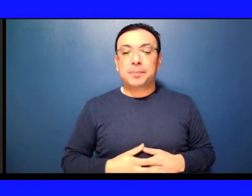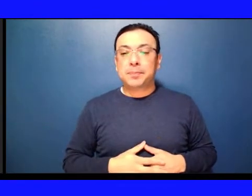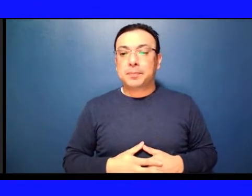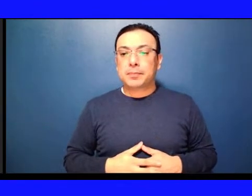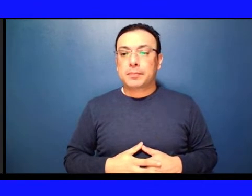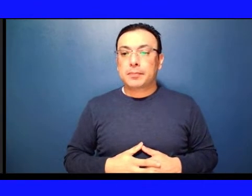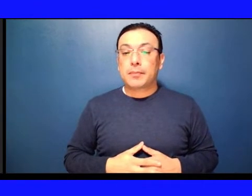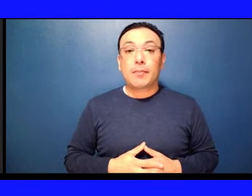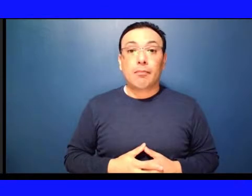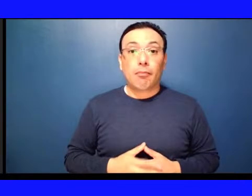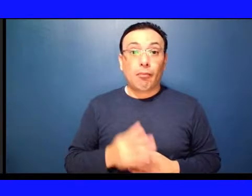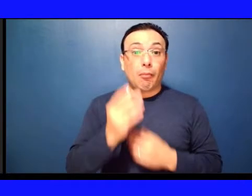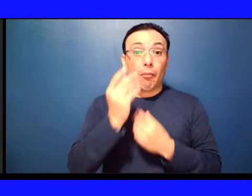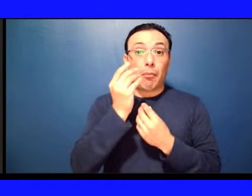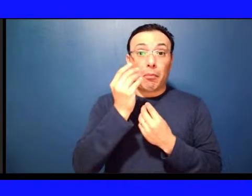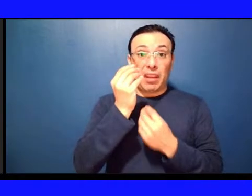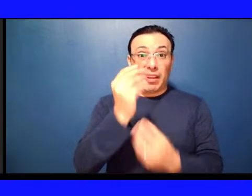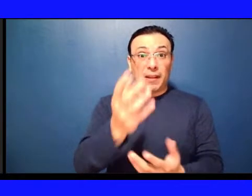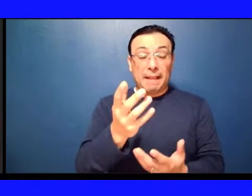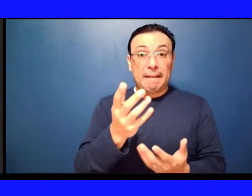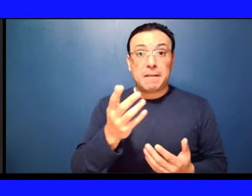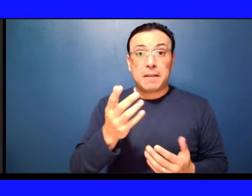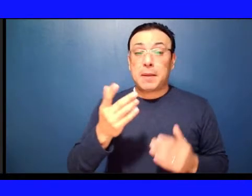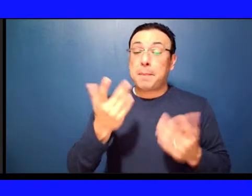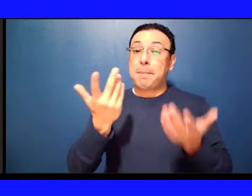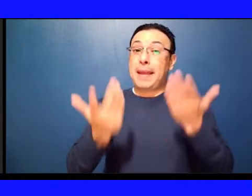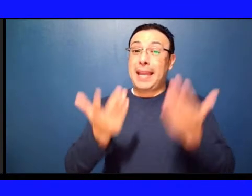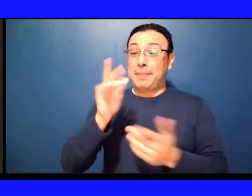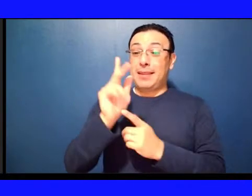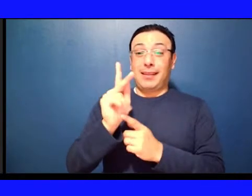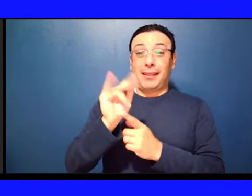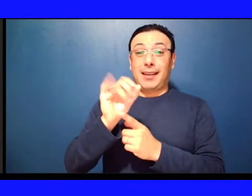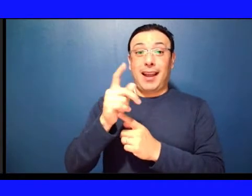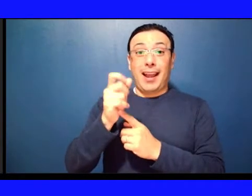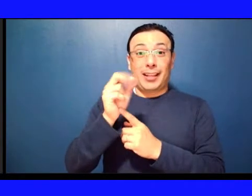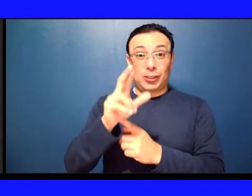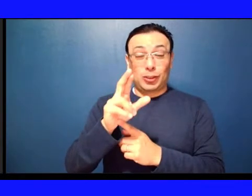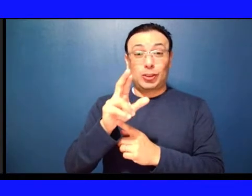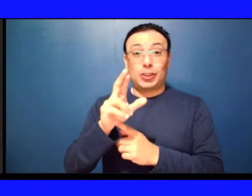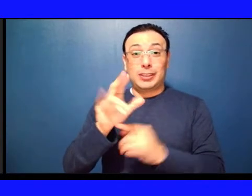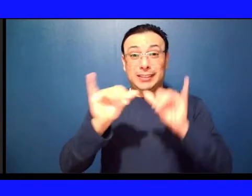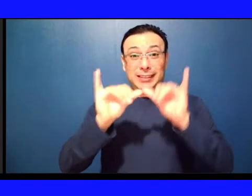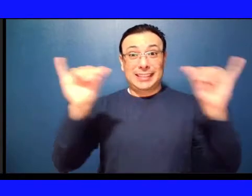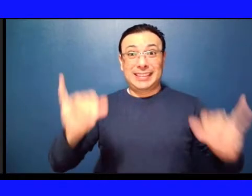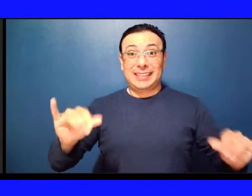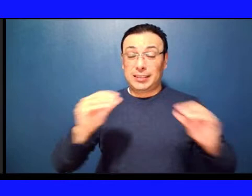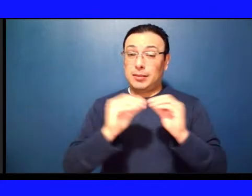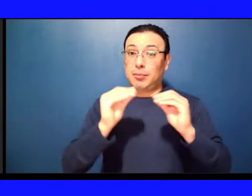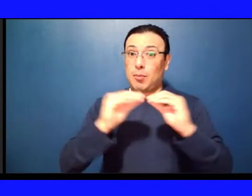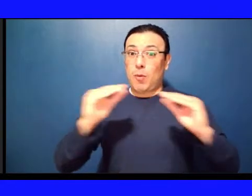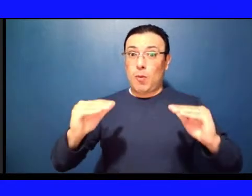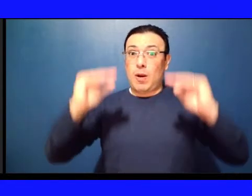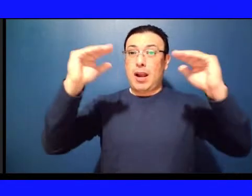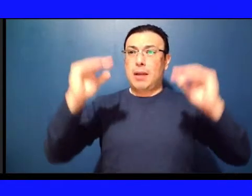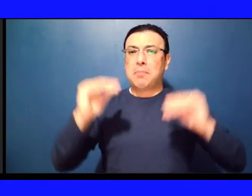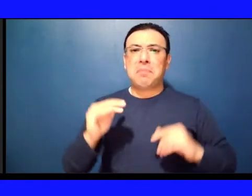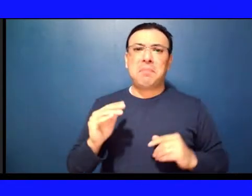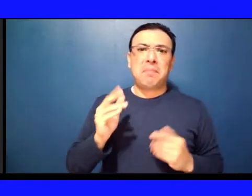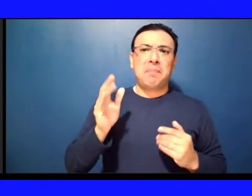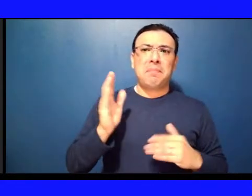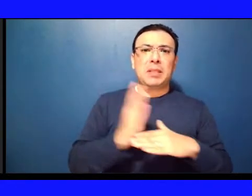right now. And so that's actually most of my other questions are really more about some of the targets. So on the